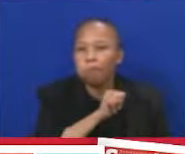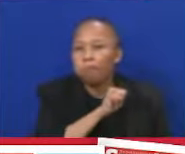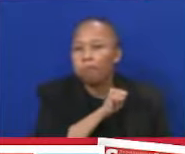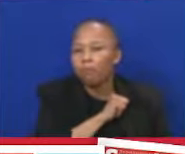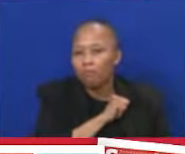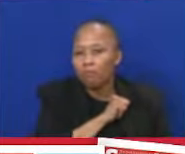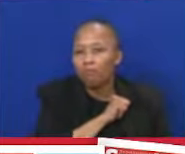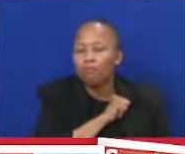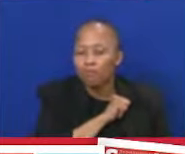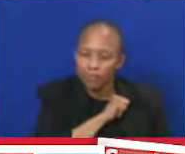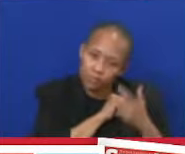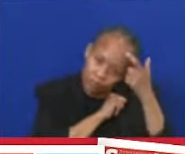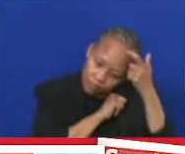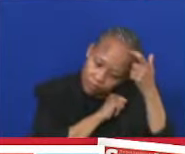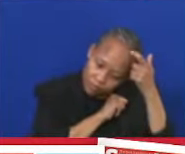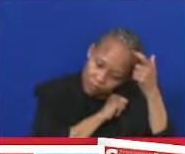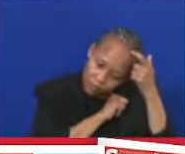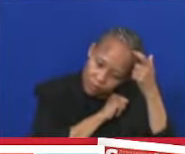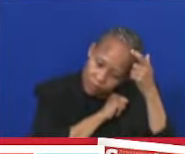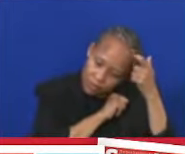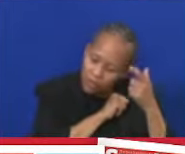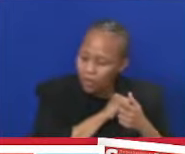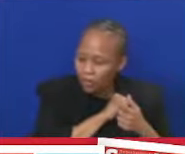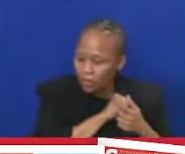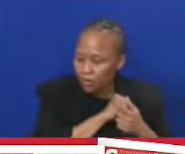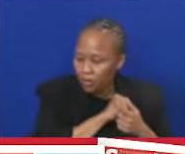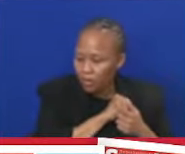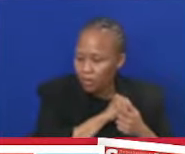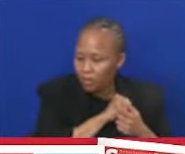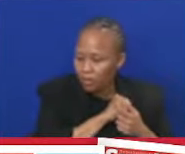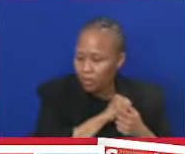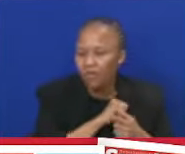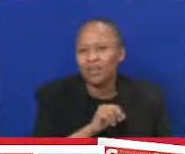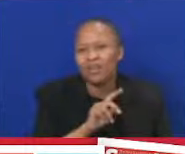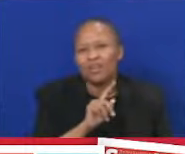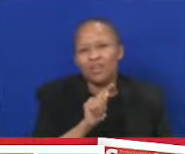I'm afraid of naming the tech job itself,